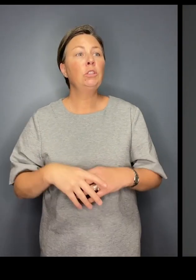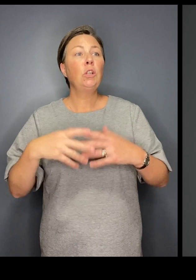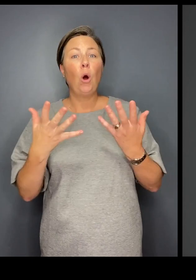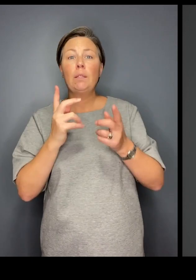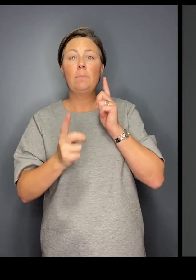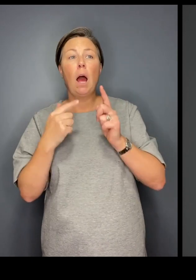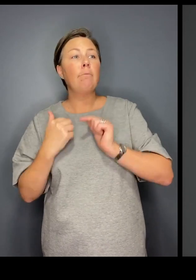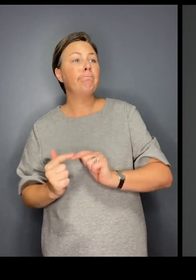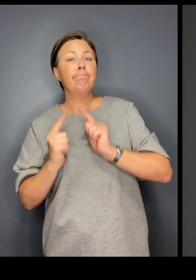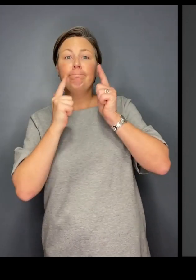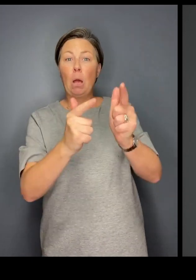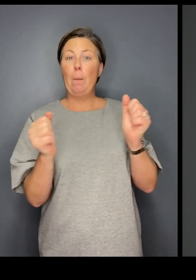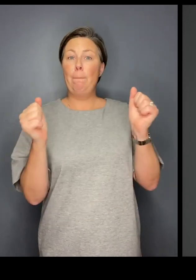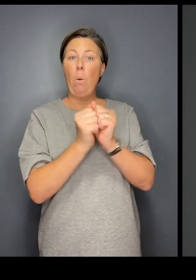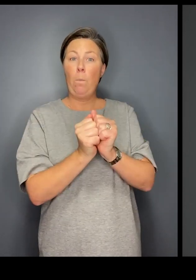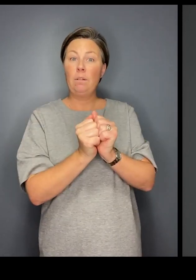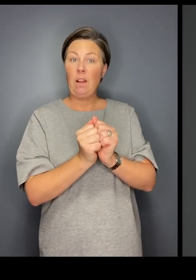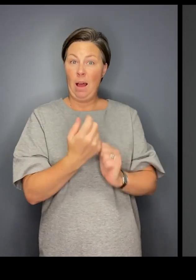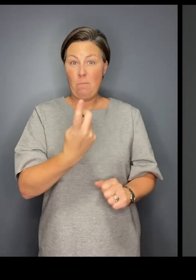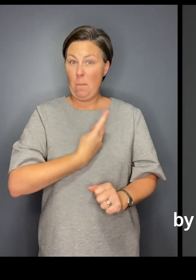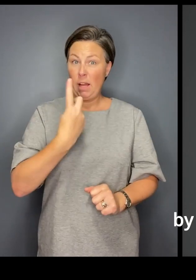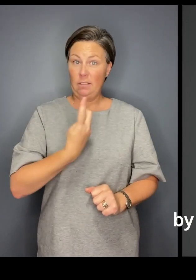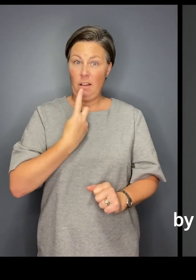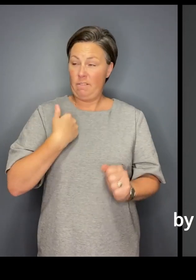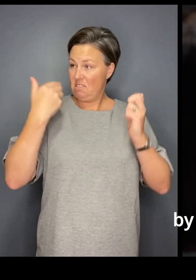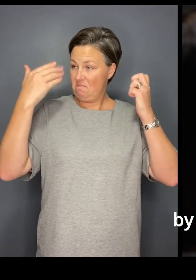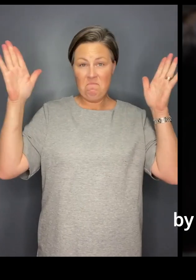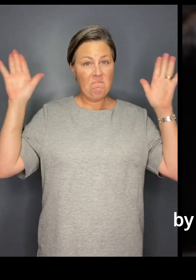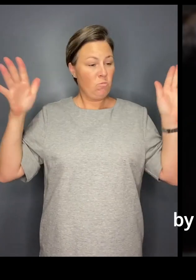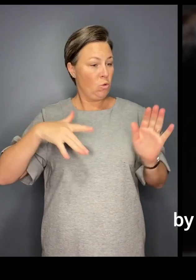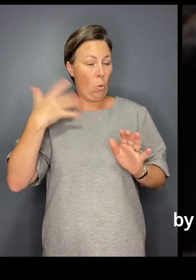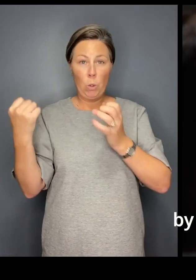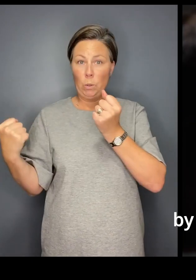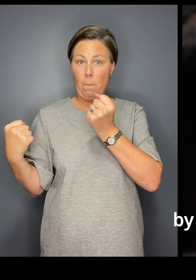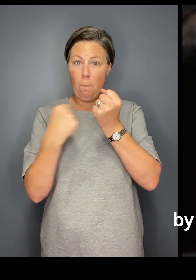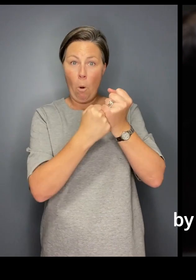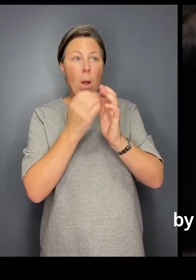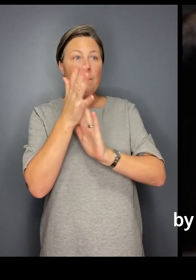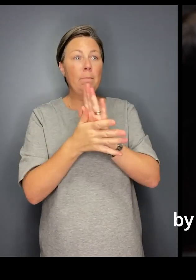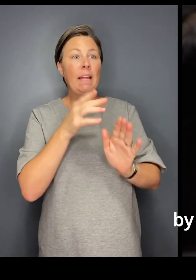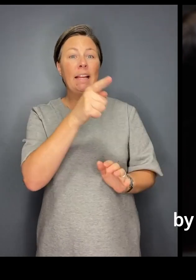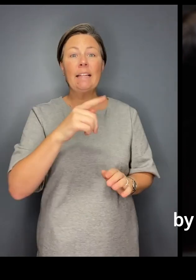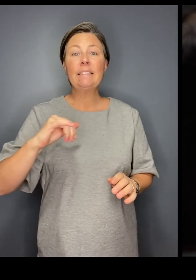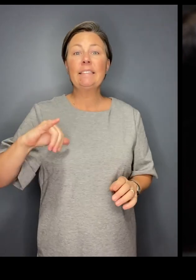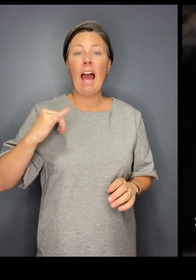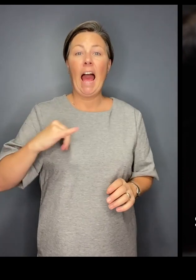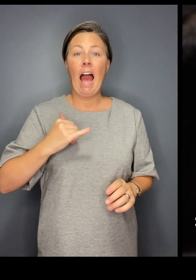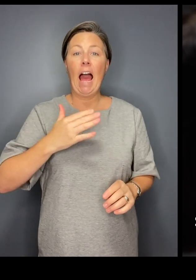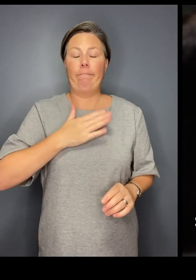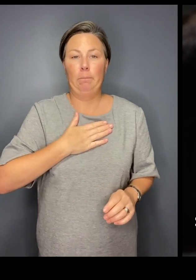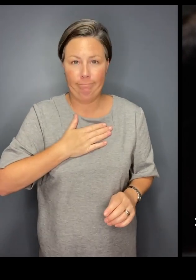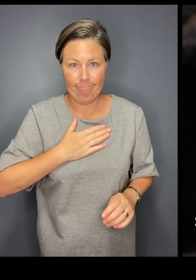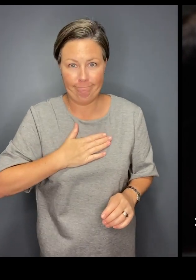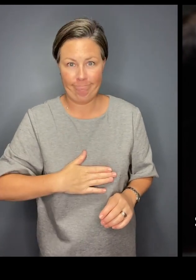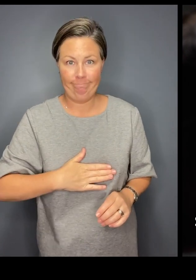to appointments by myself, having no support, so that